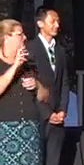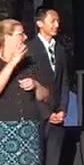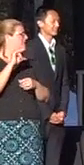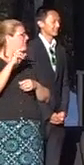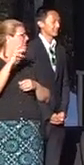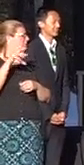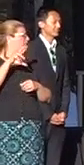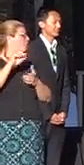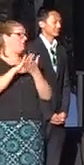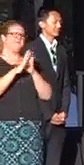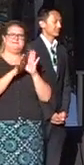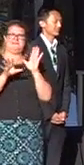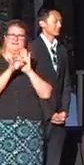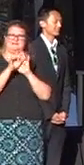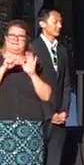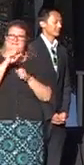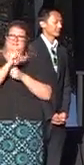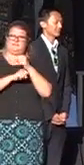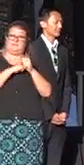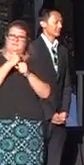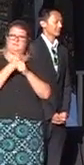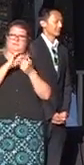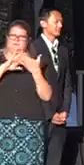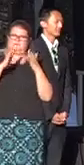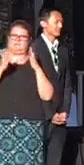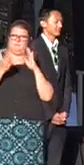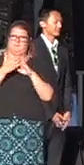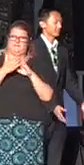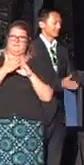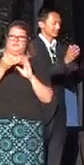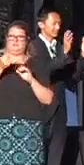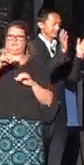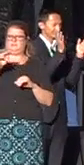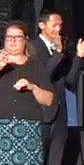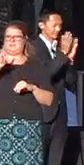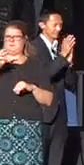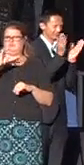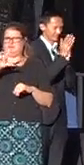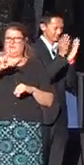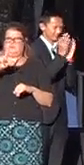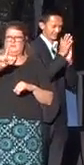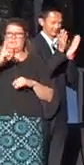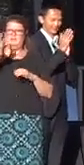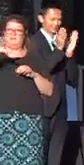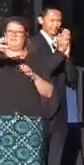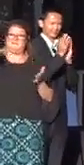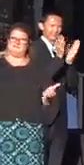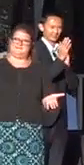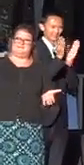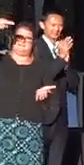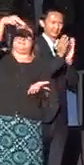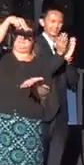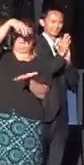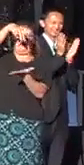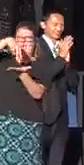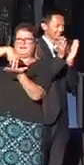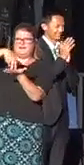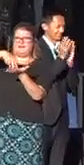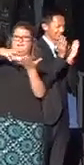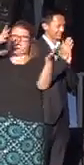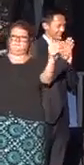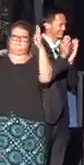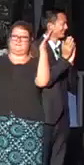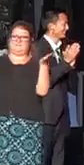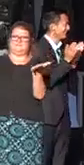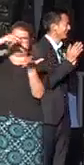on being selected as this year's Community Grand Marshal. Everybody, let's get up. This is a rally. Let's have